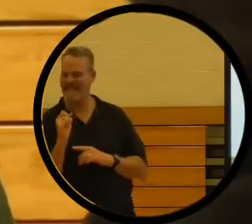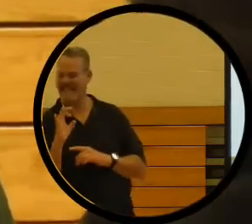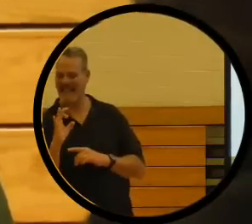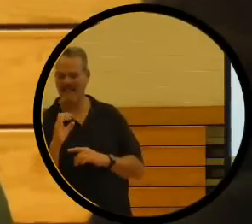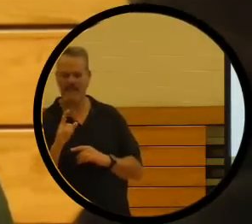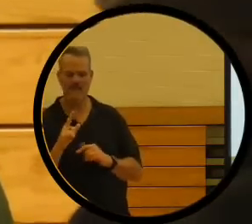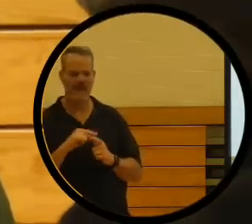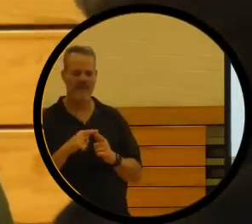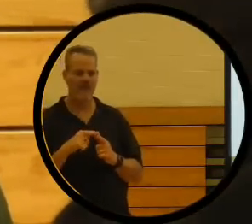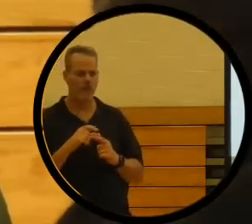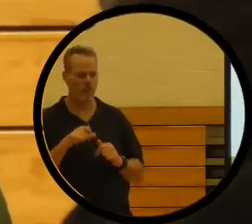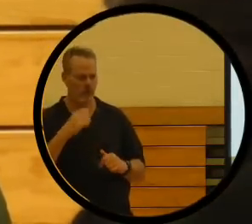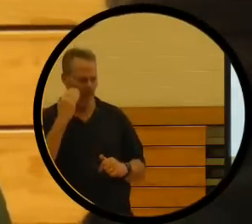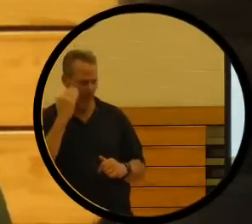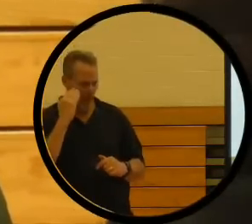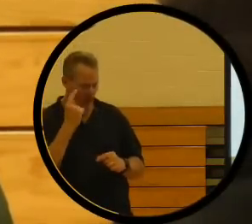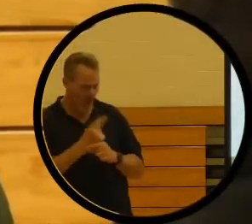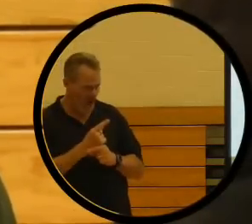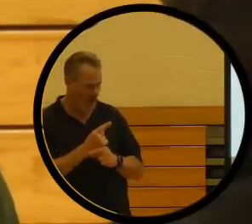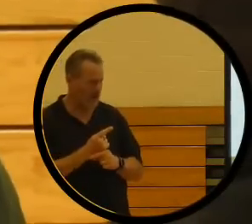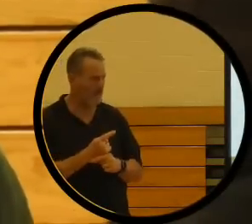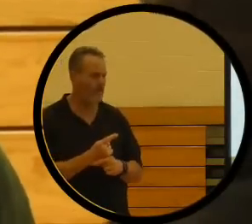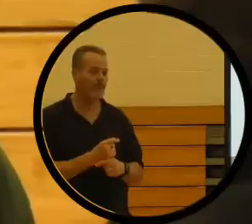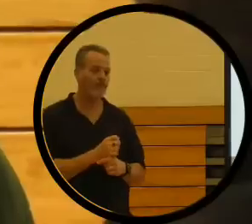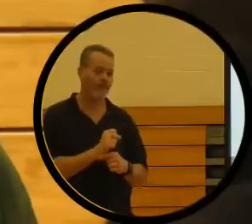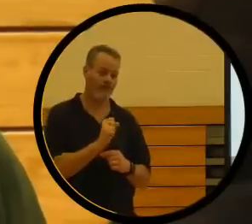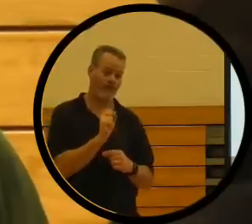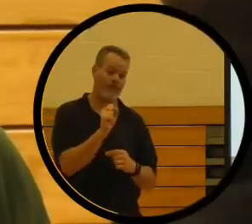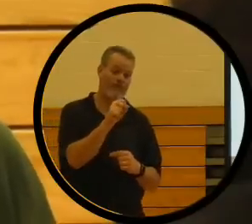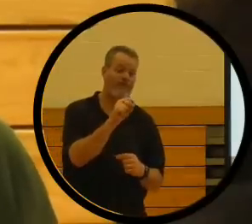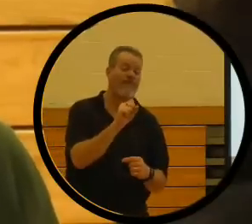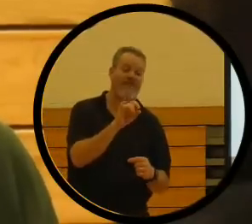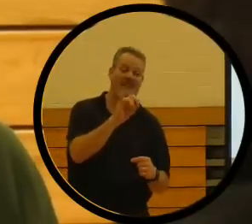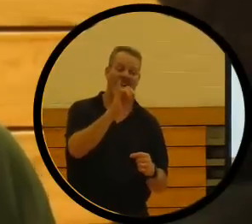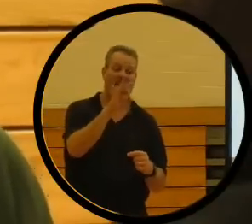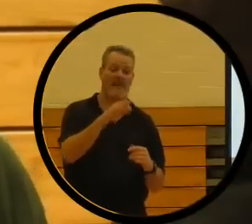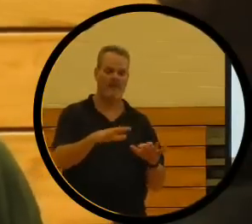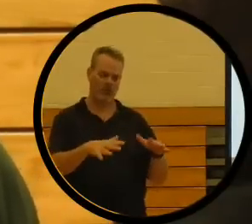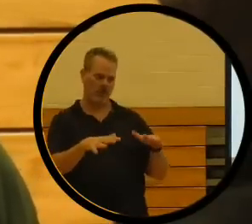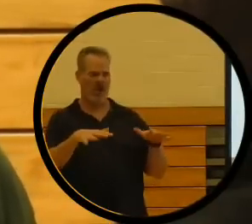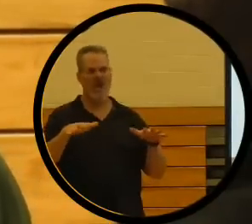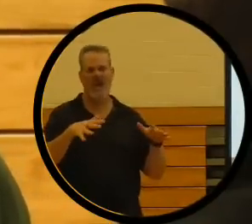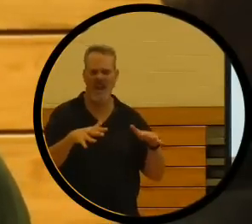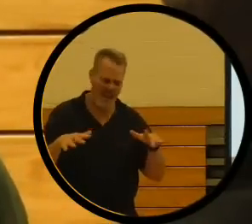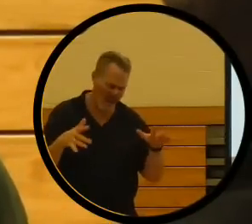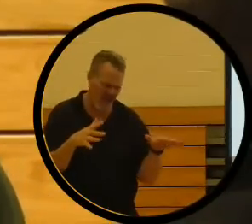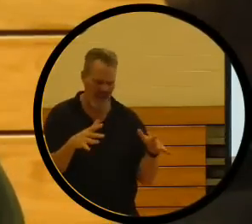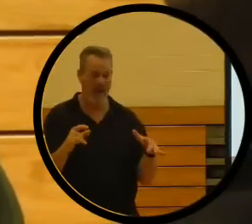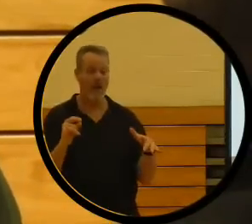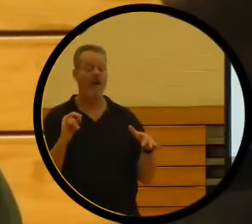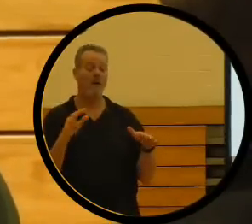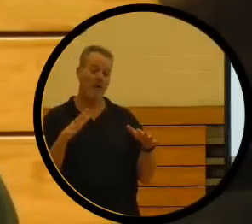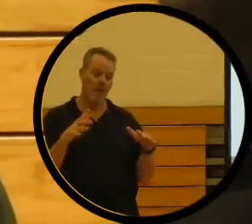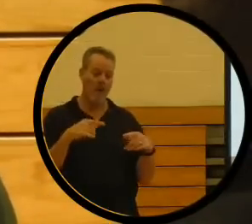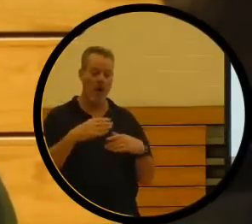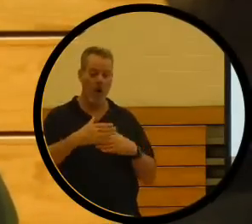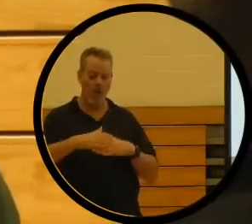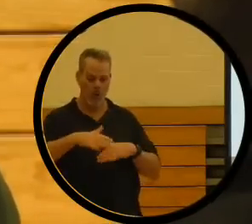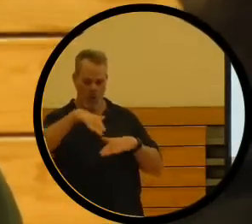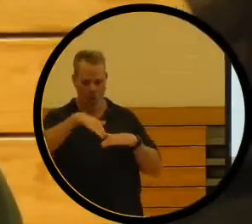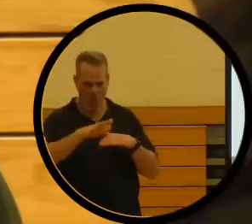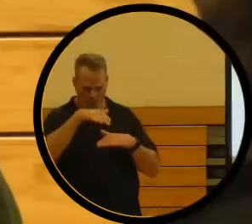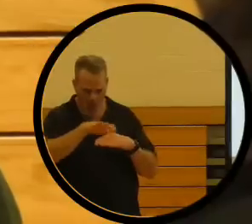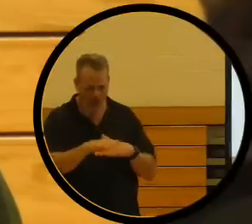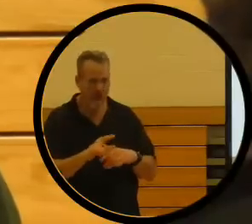you also should be aware of that. Well, if it's like a rolling shaking, but if it's a violent one where you cannot